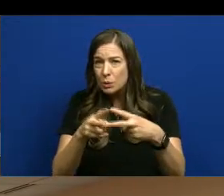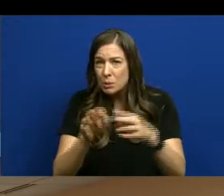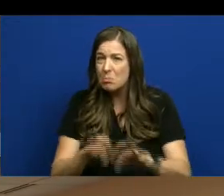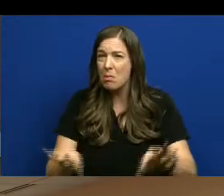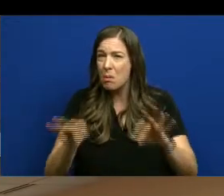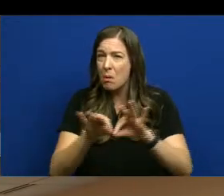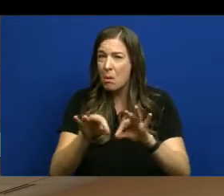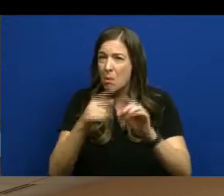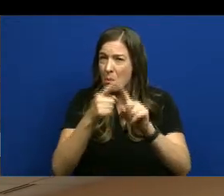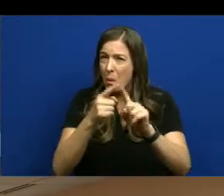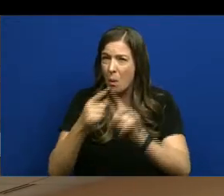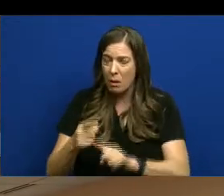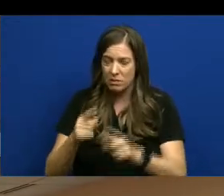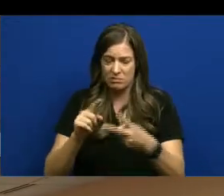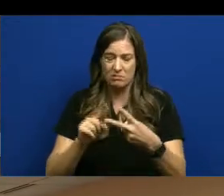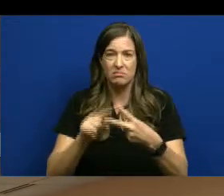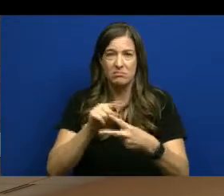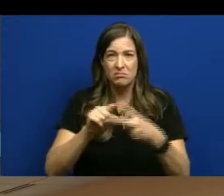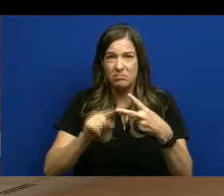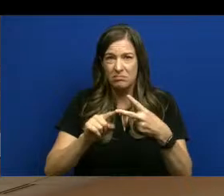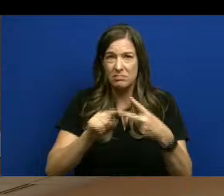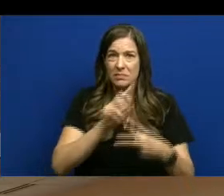that deaf leadership